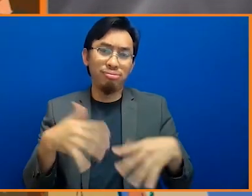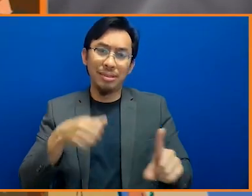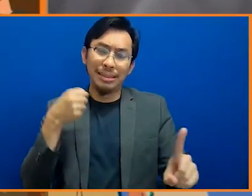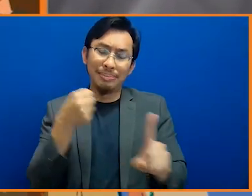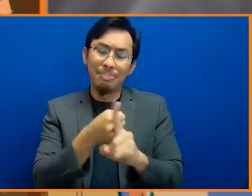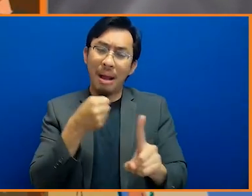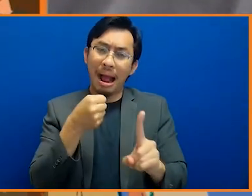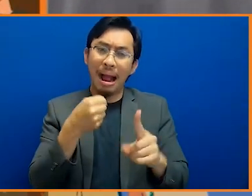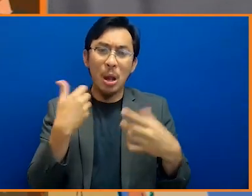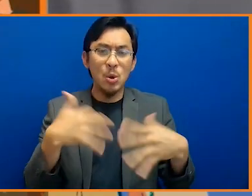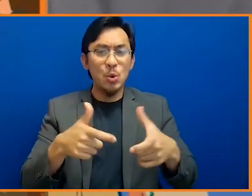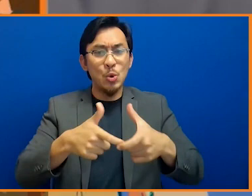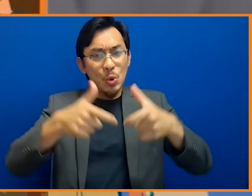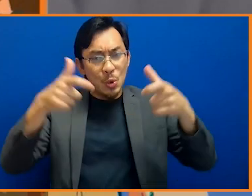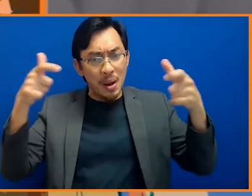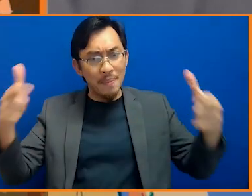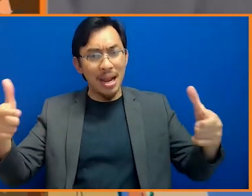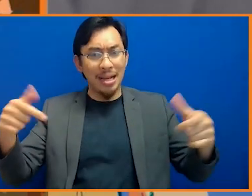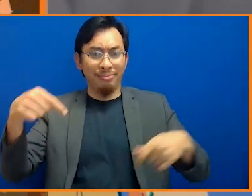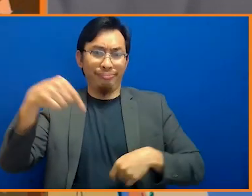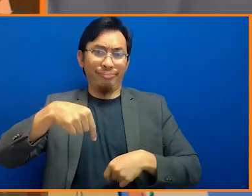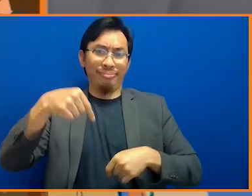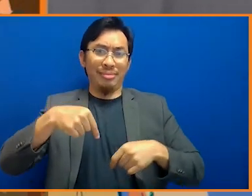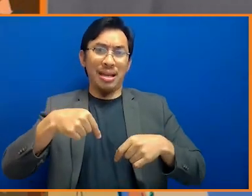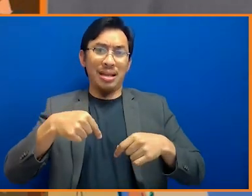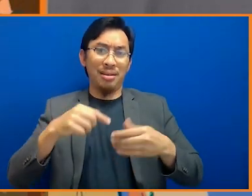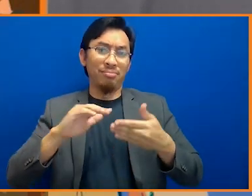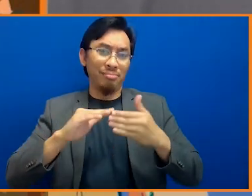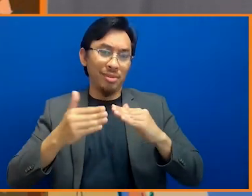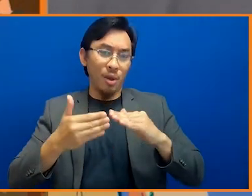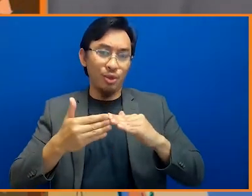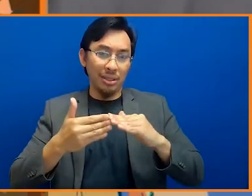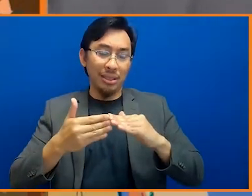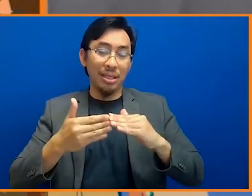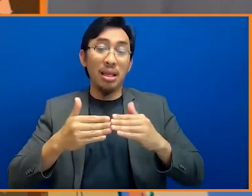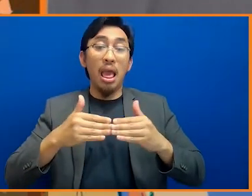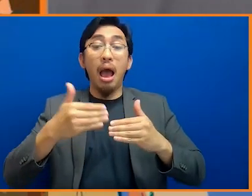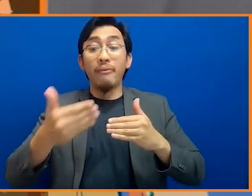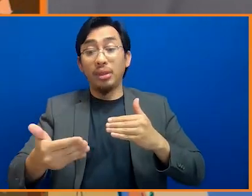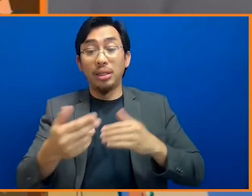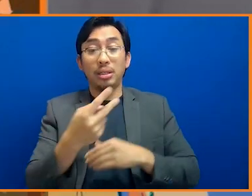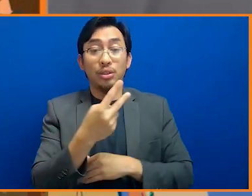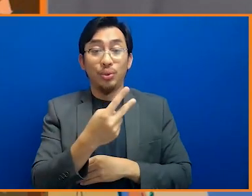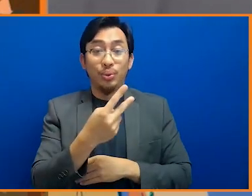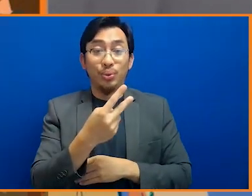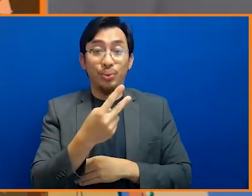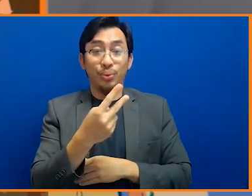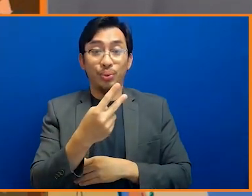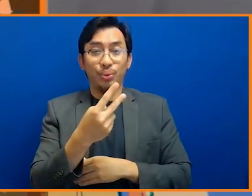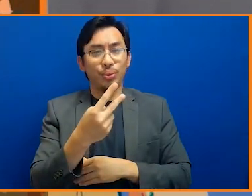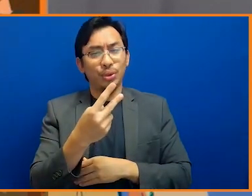it created a big impact in our community. After the